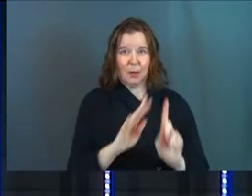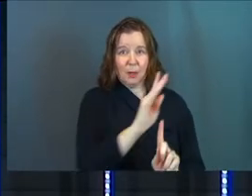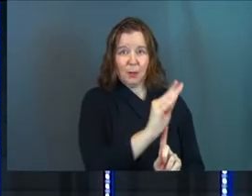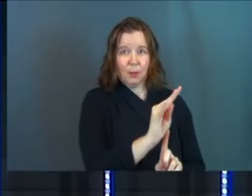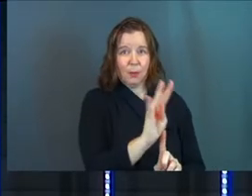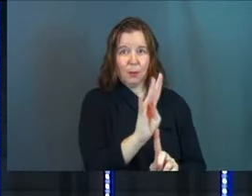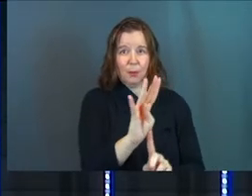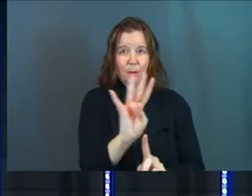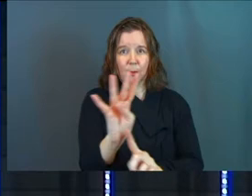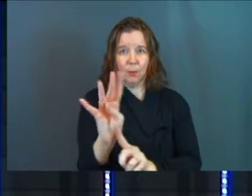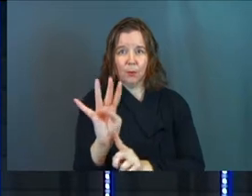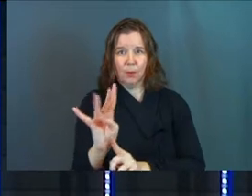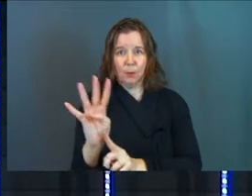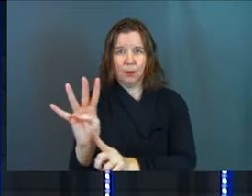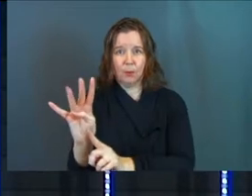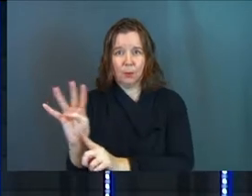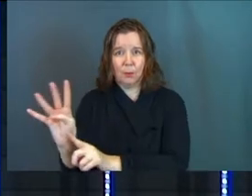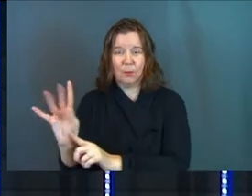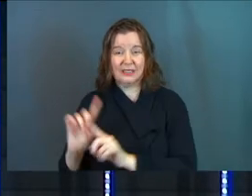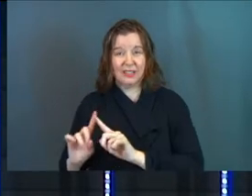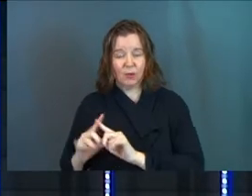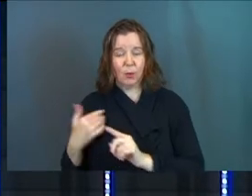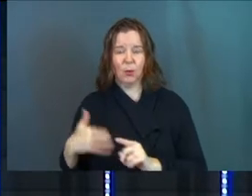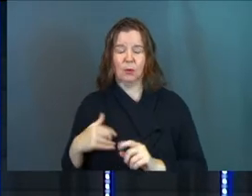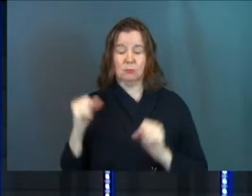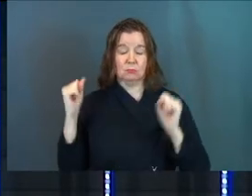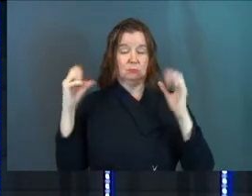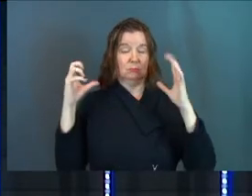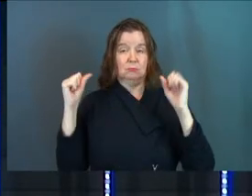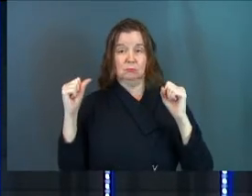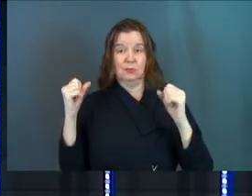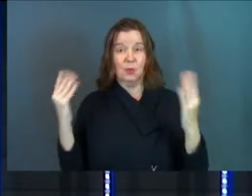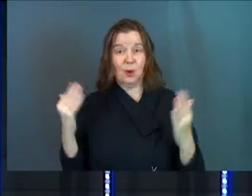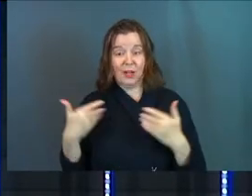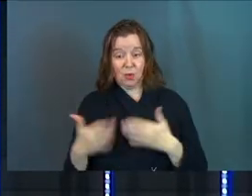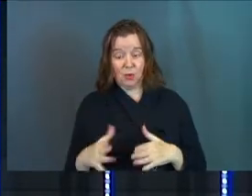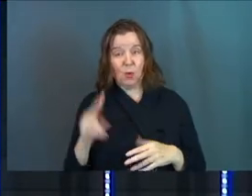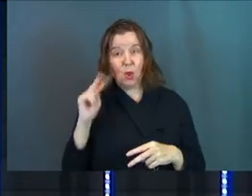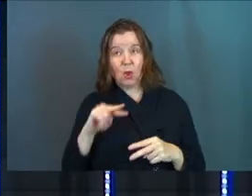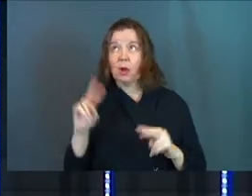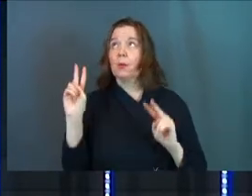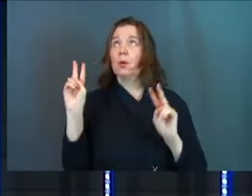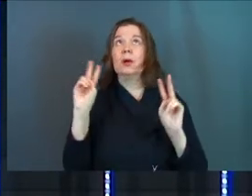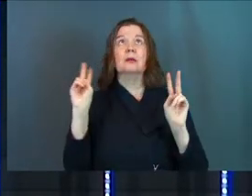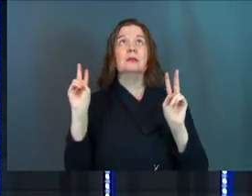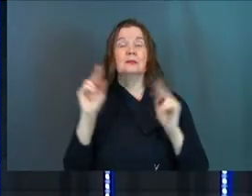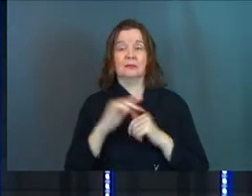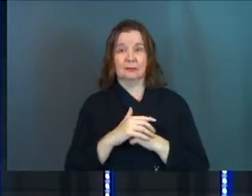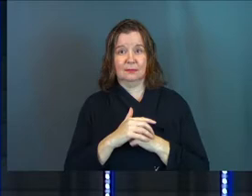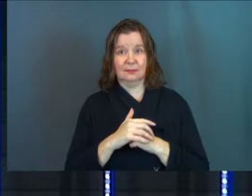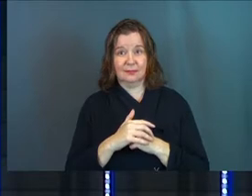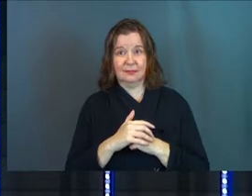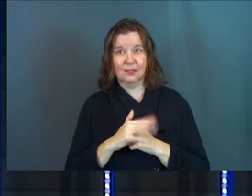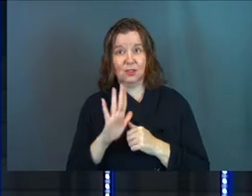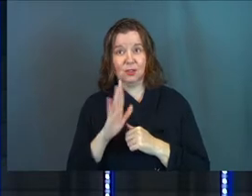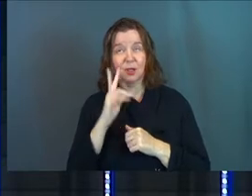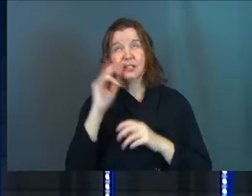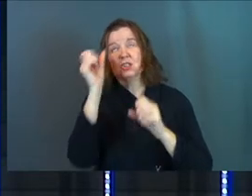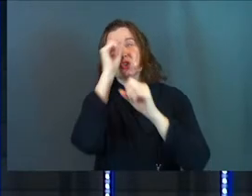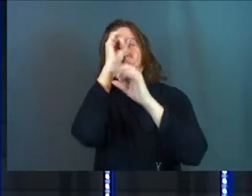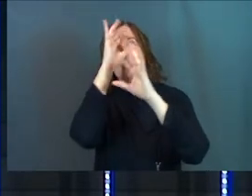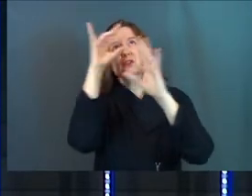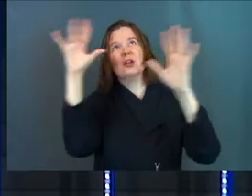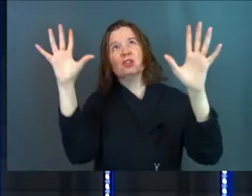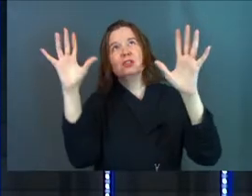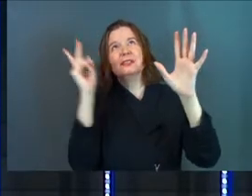them. Does that blow your mind? Right here in this room, look up real quick. Just in your